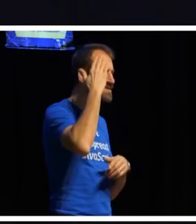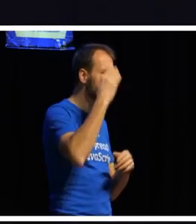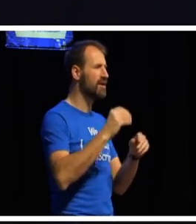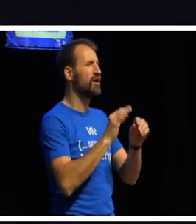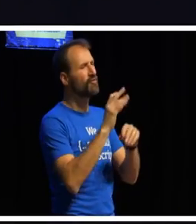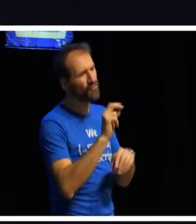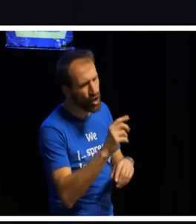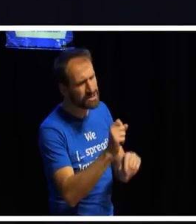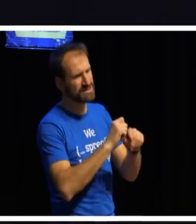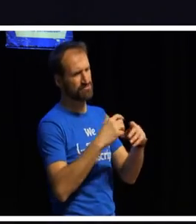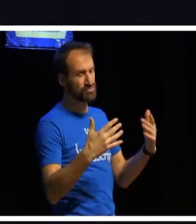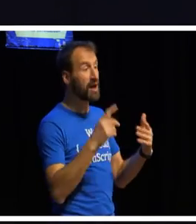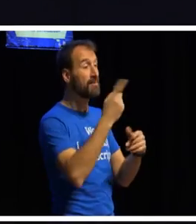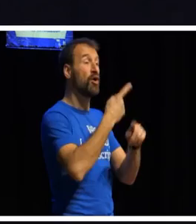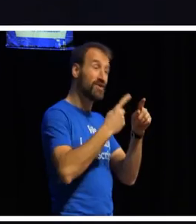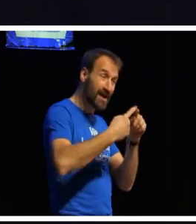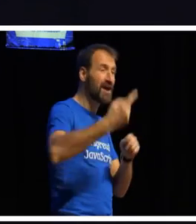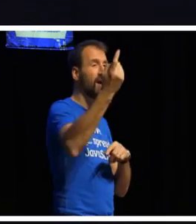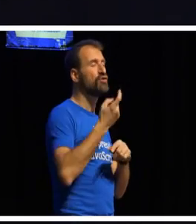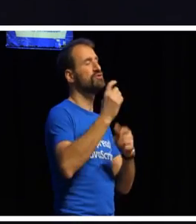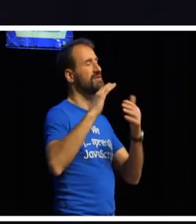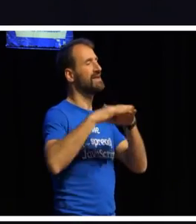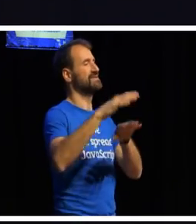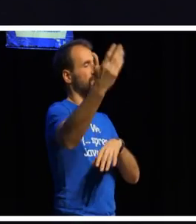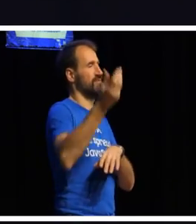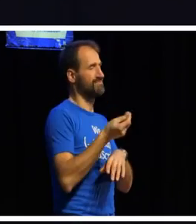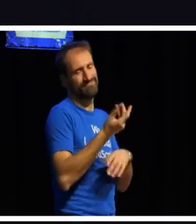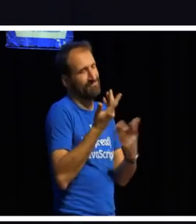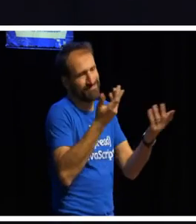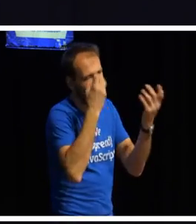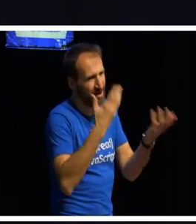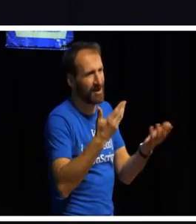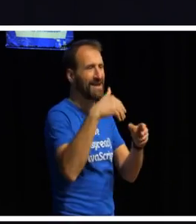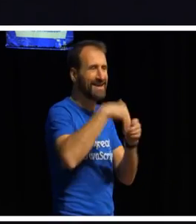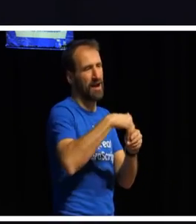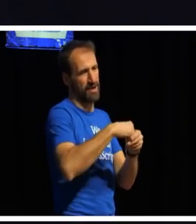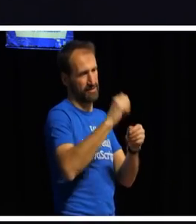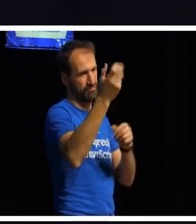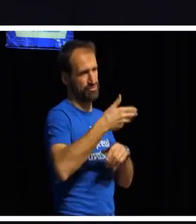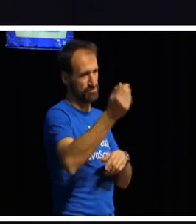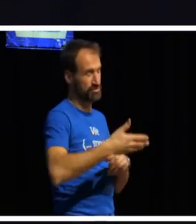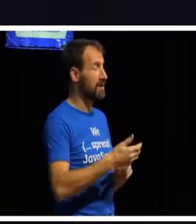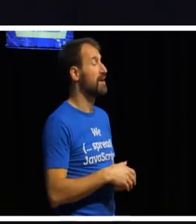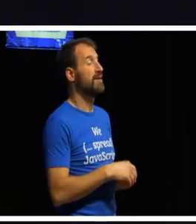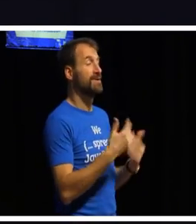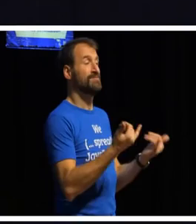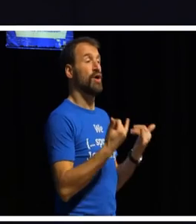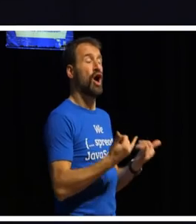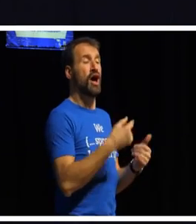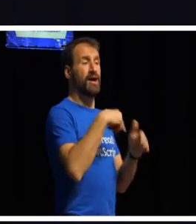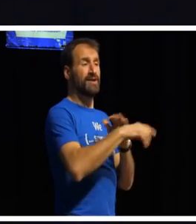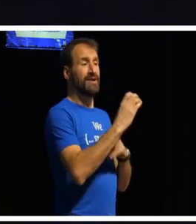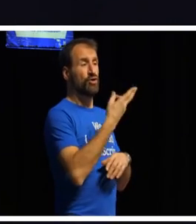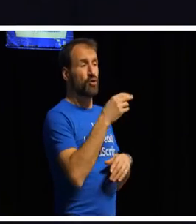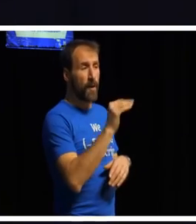parts come from the network, like the main content. And you can already do this in Chrome today. In the service worker